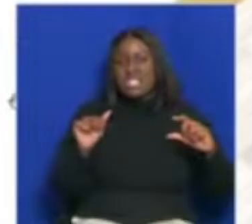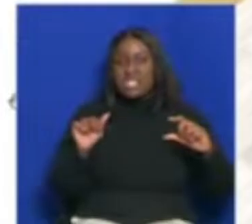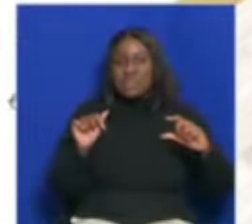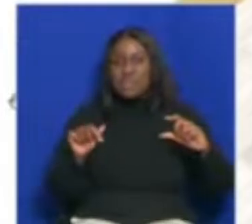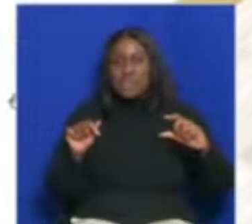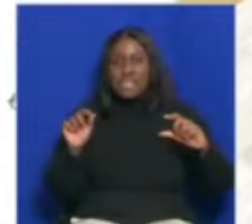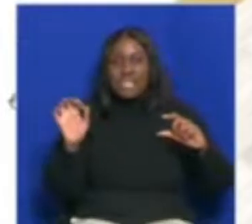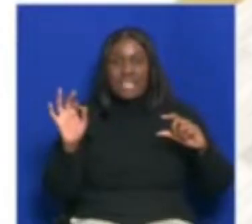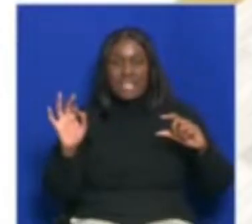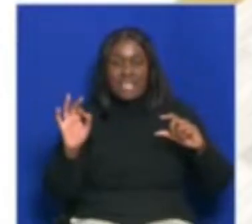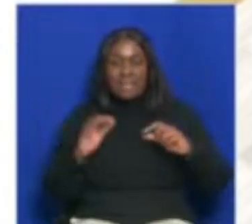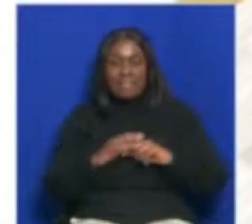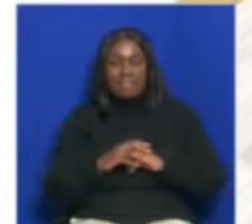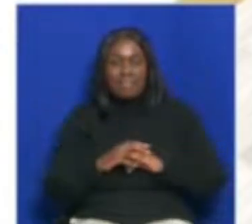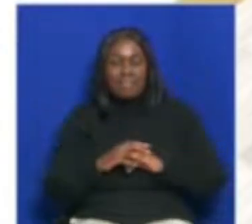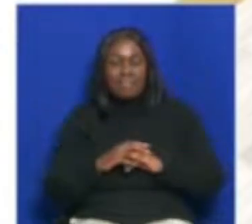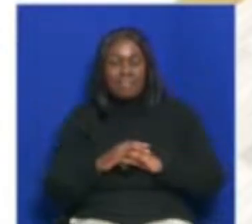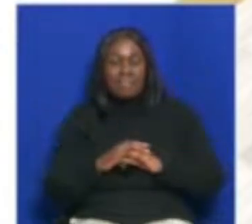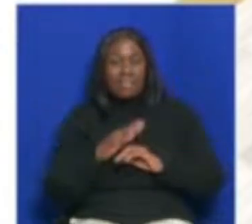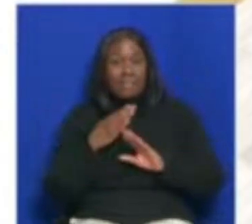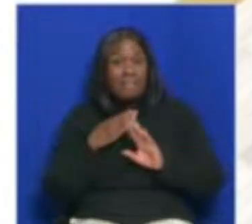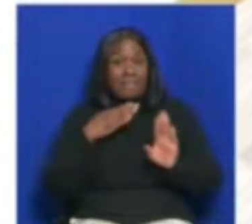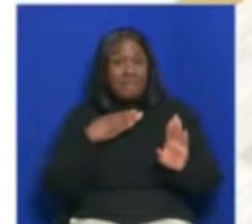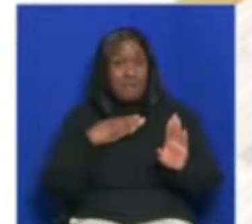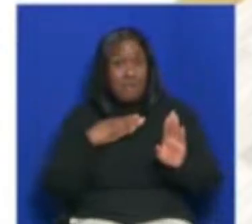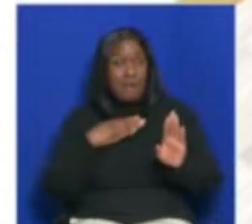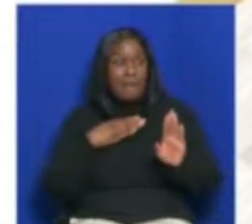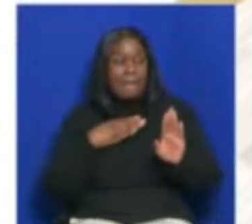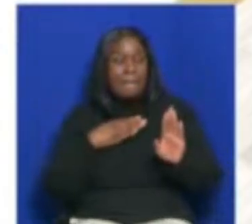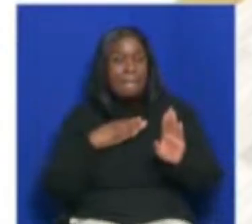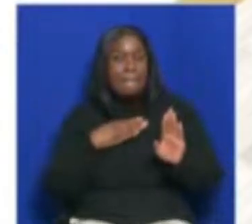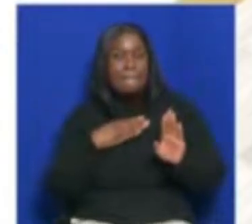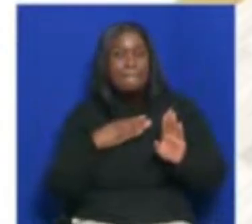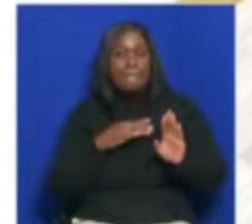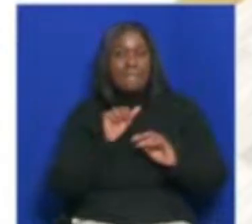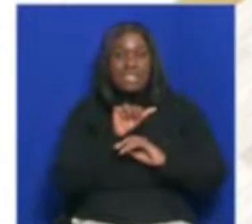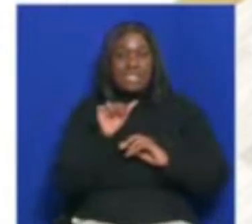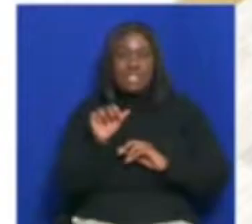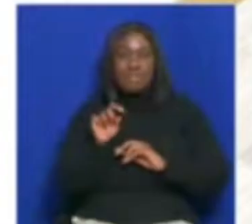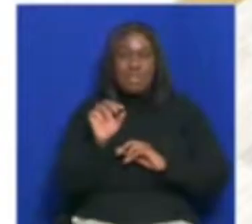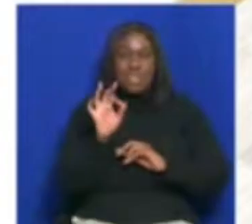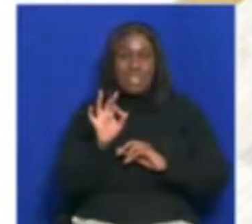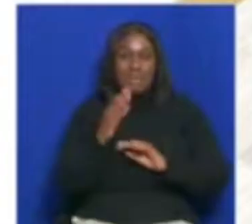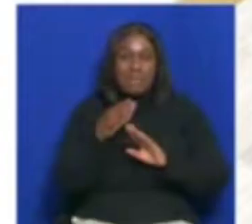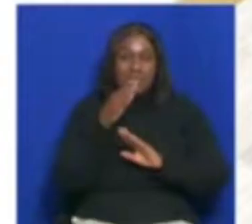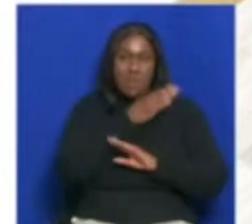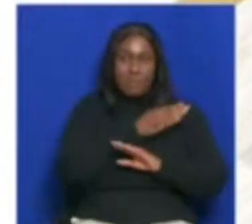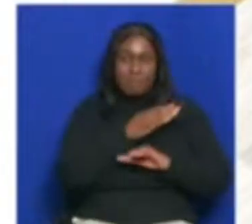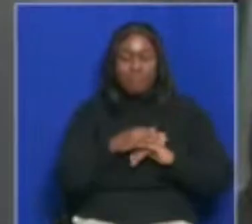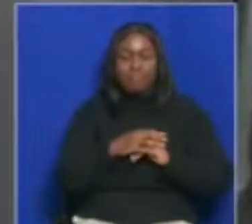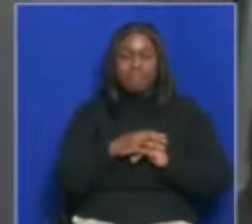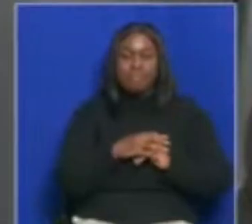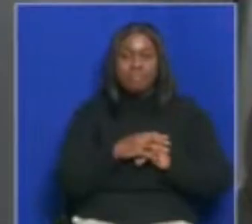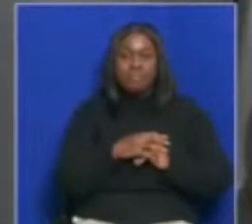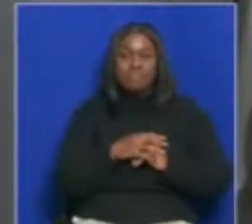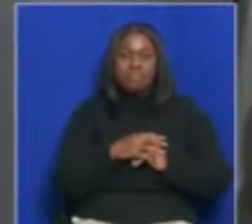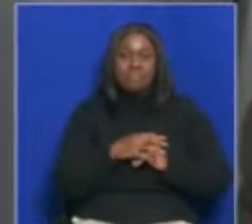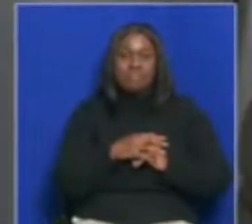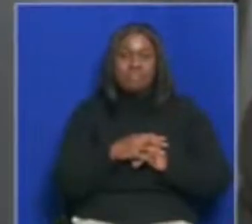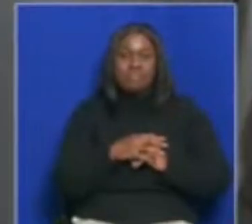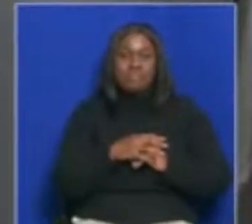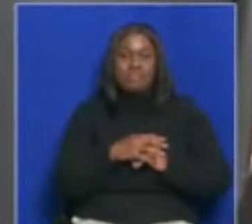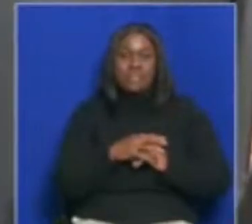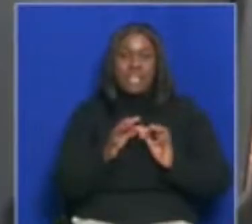but maybe before you go to 66.3, let's take the Commission to file 4,